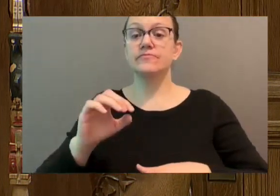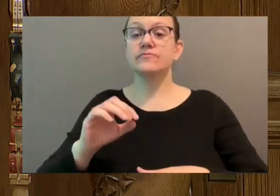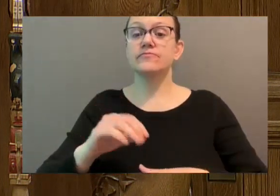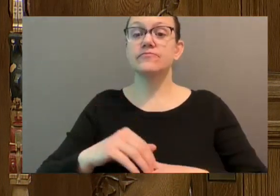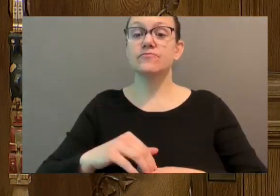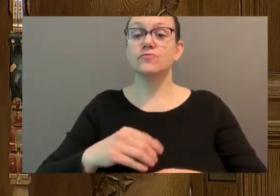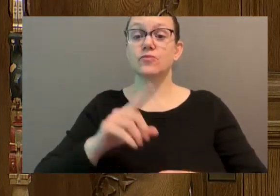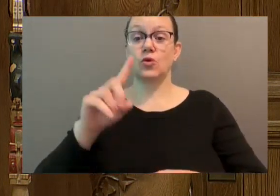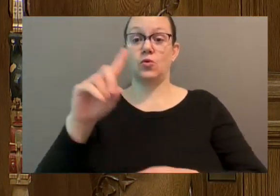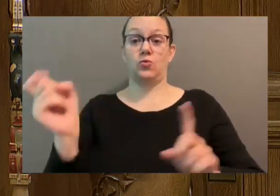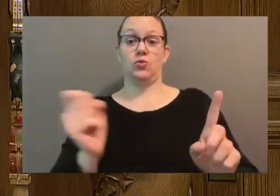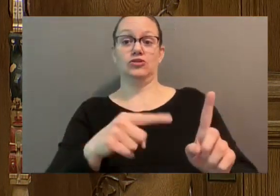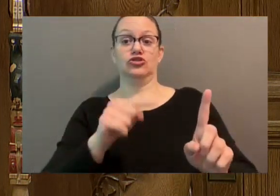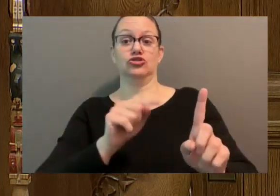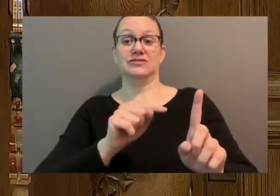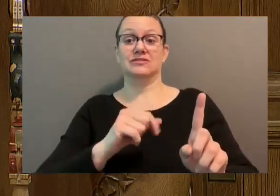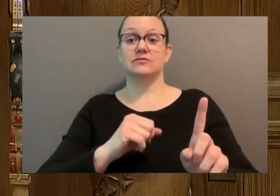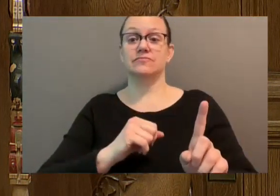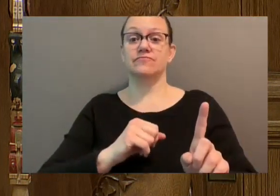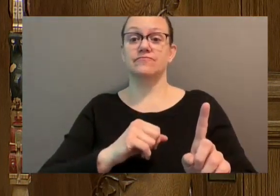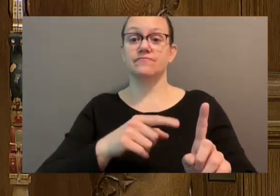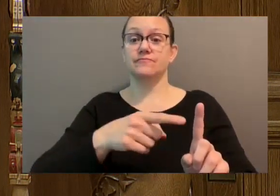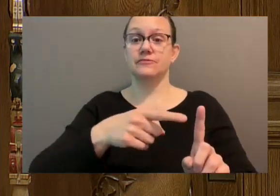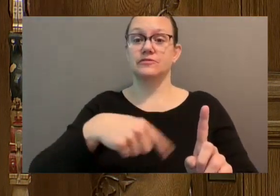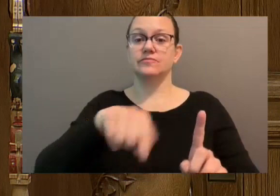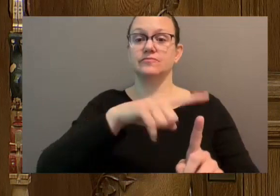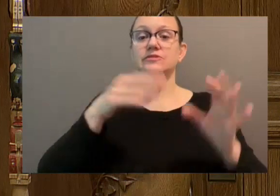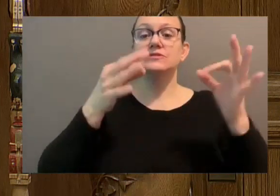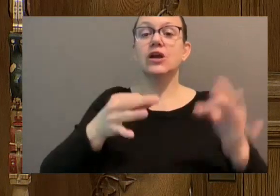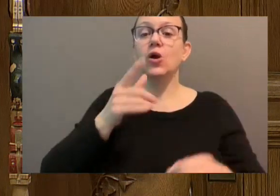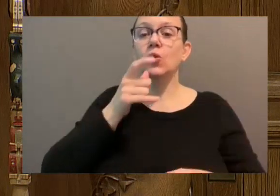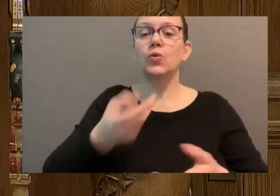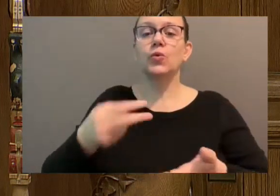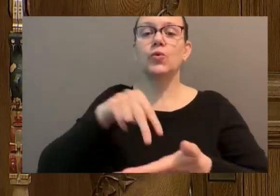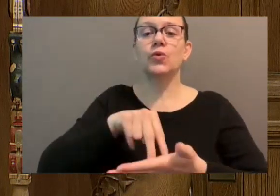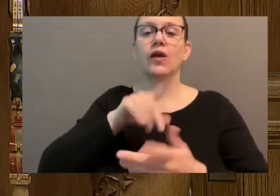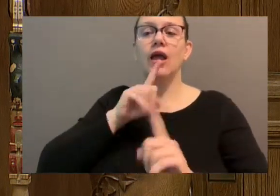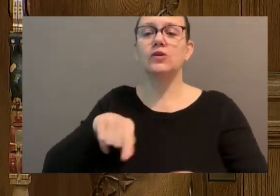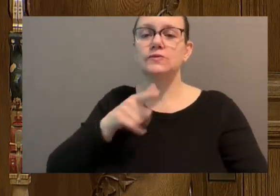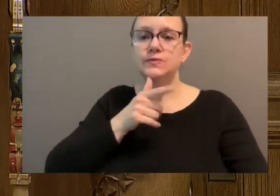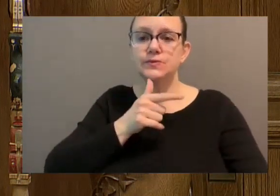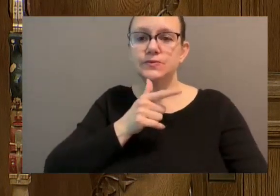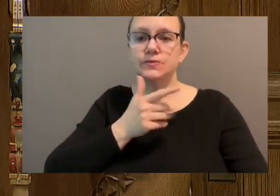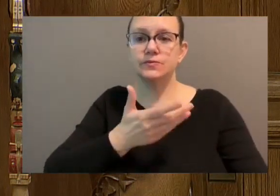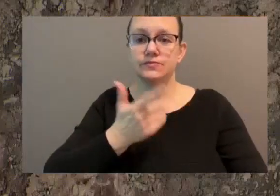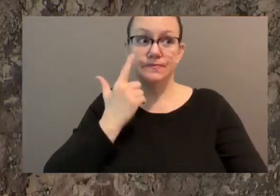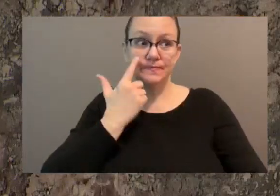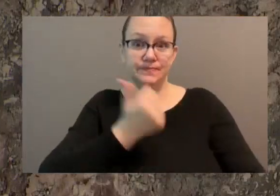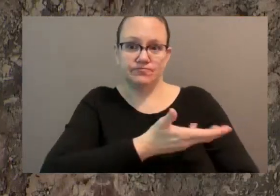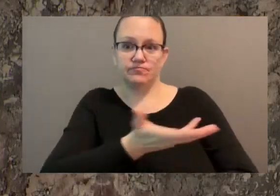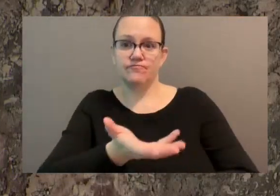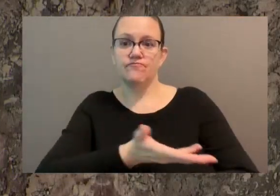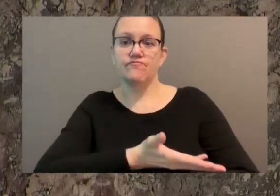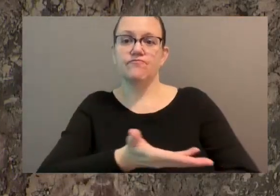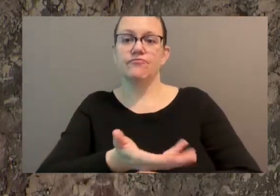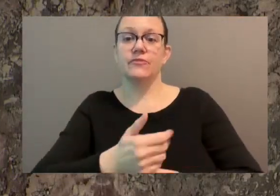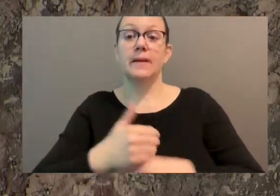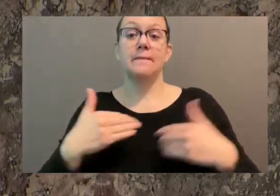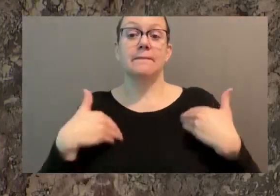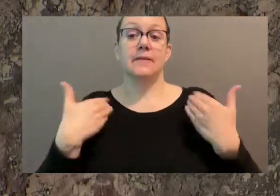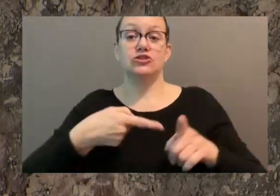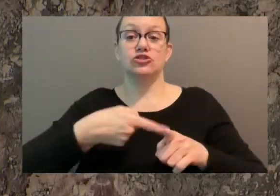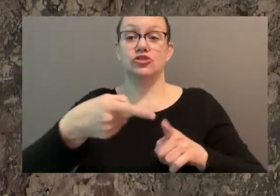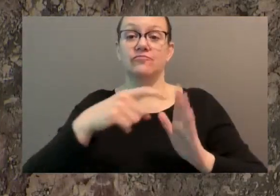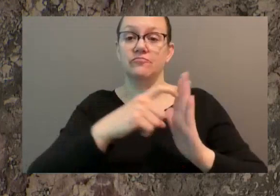of Energy and Mines will now answer the question. Thank you, Mr. Speaker. Again, since the beginning, we've taken action